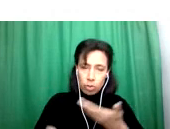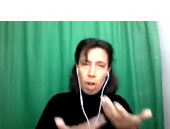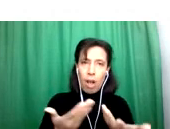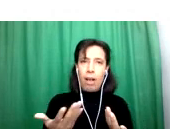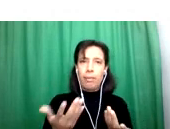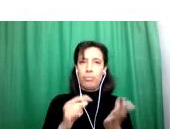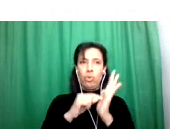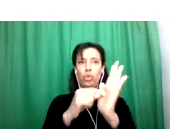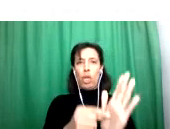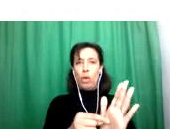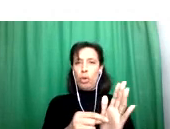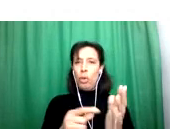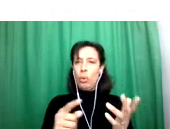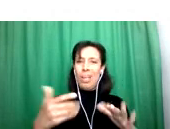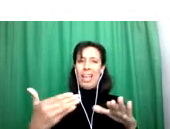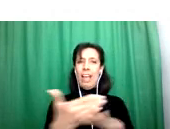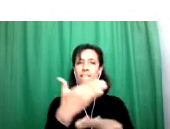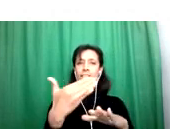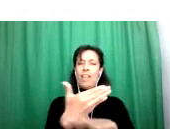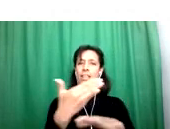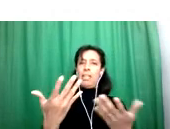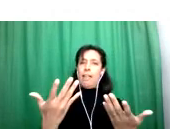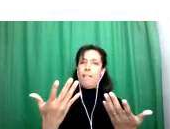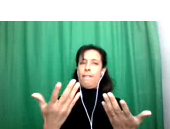will look like.